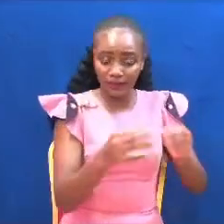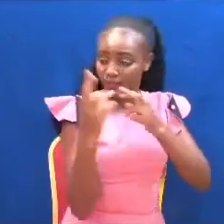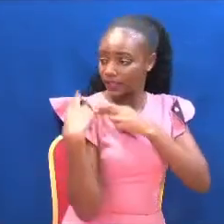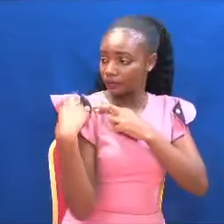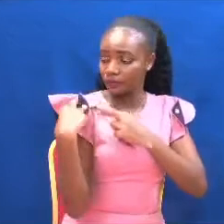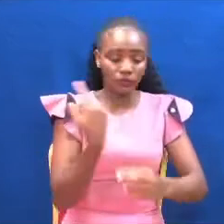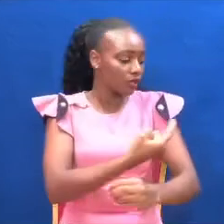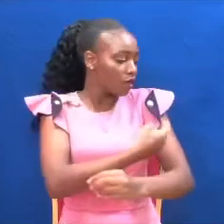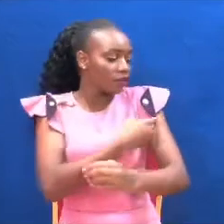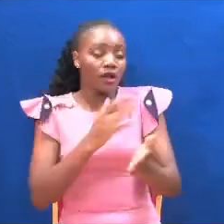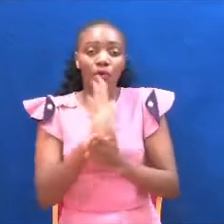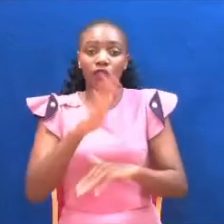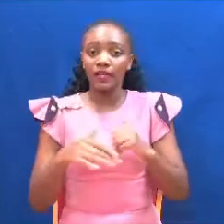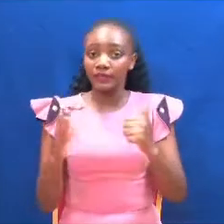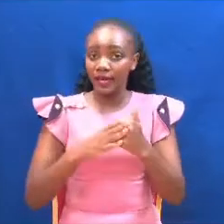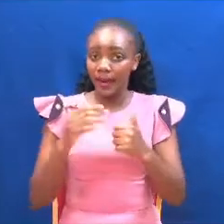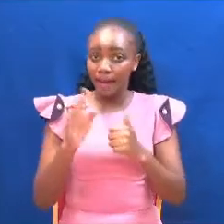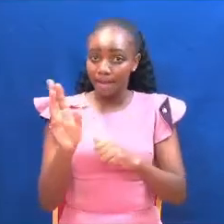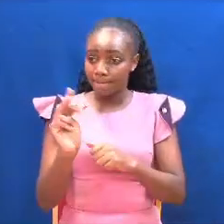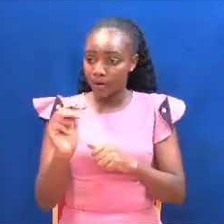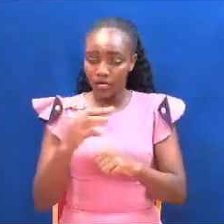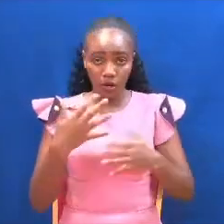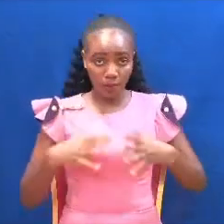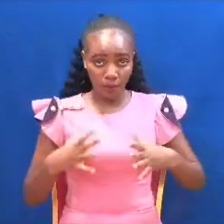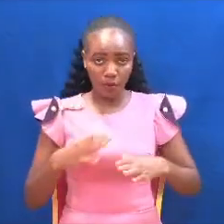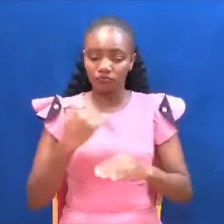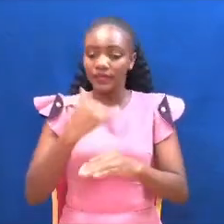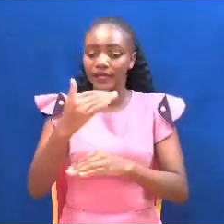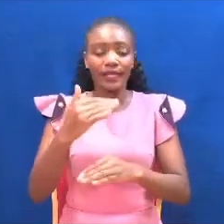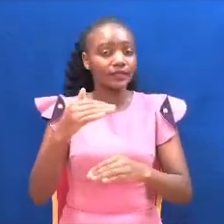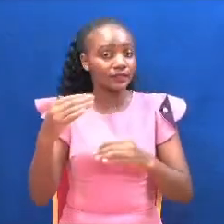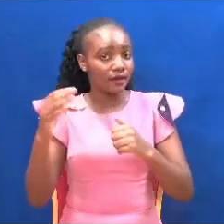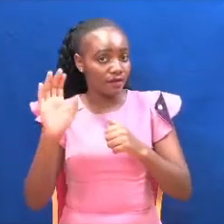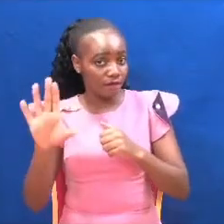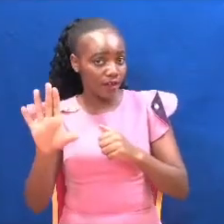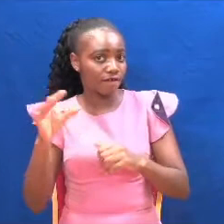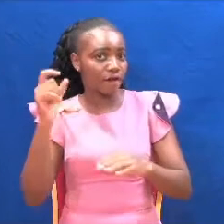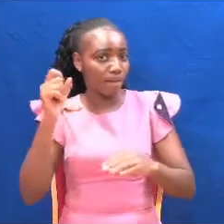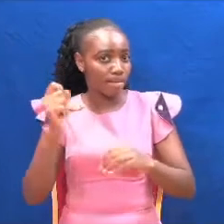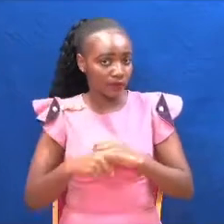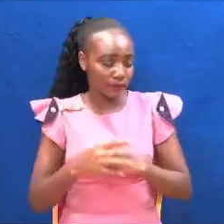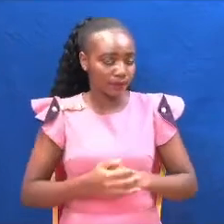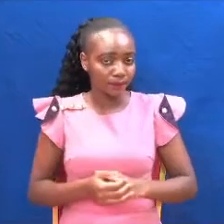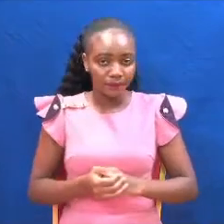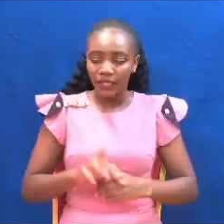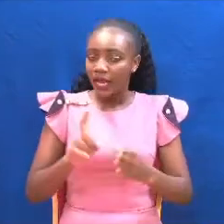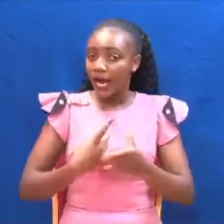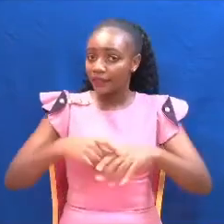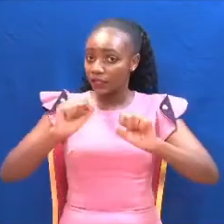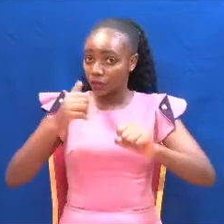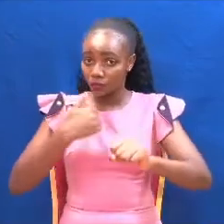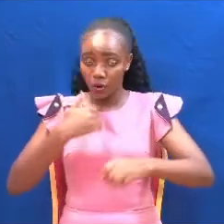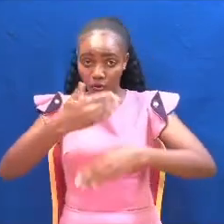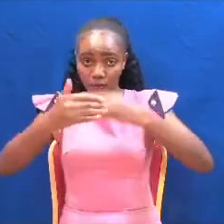million people within 5 months to reach its 10 million target by December. And we will have built a capacity